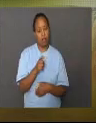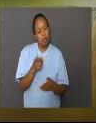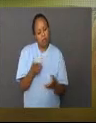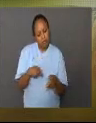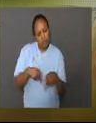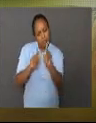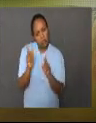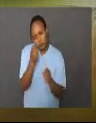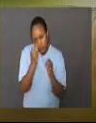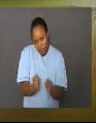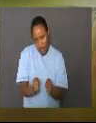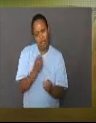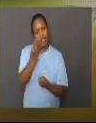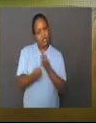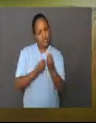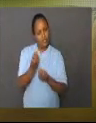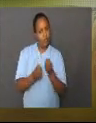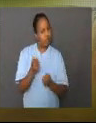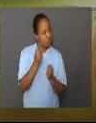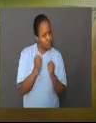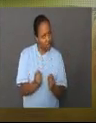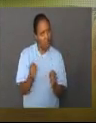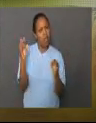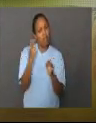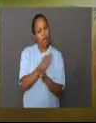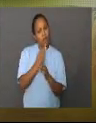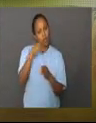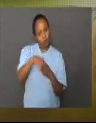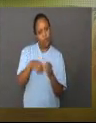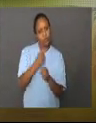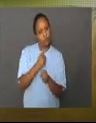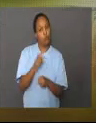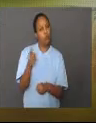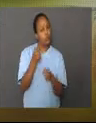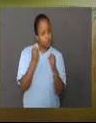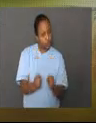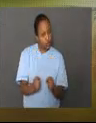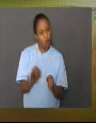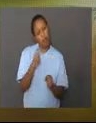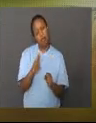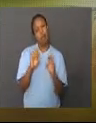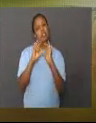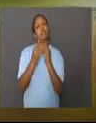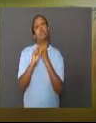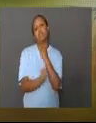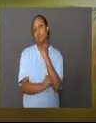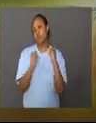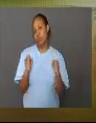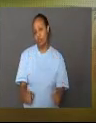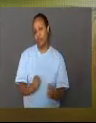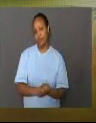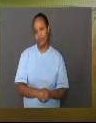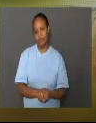farming, business, factory production, or raising a family.